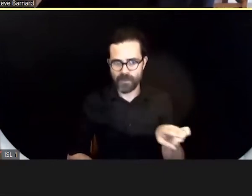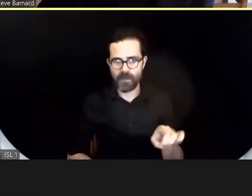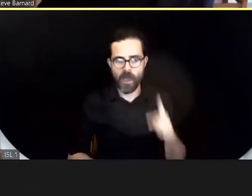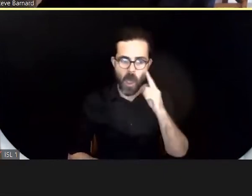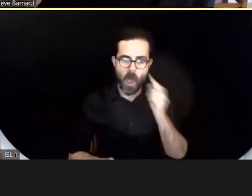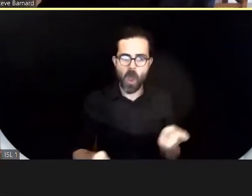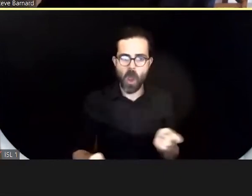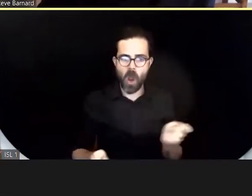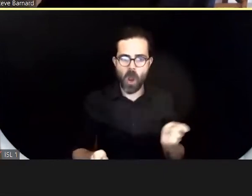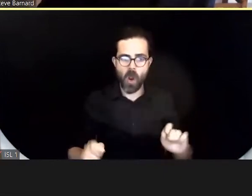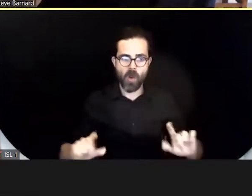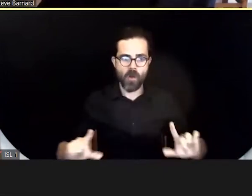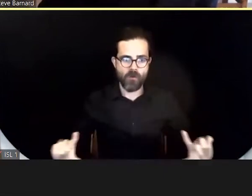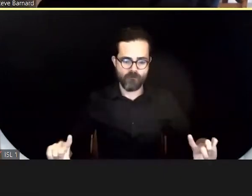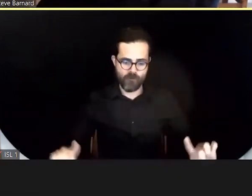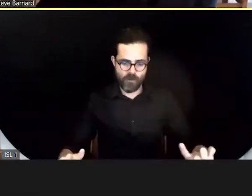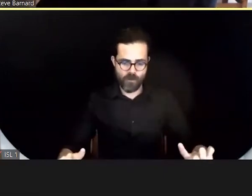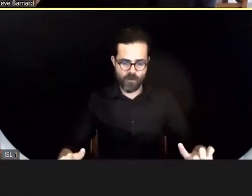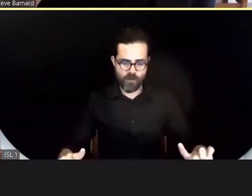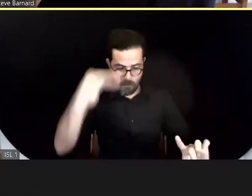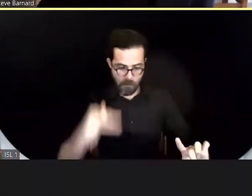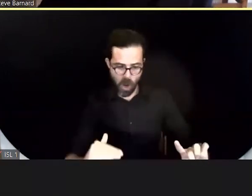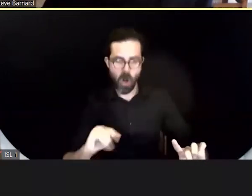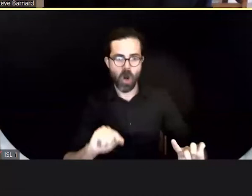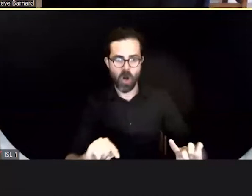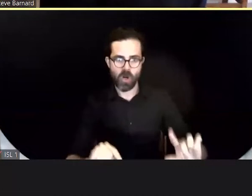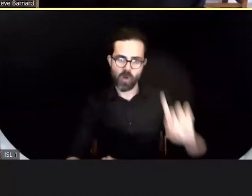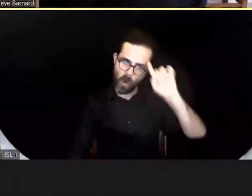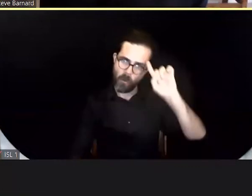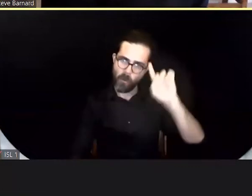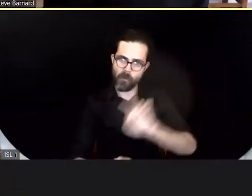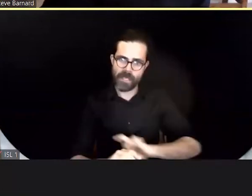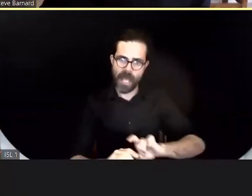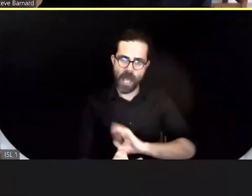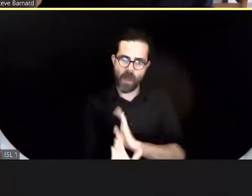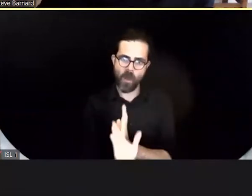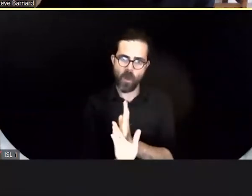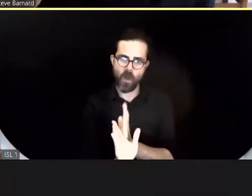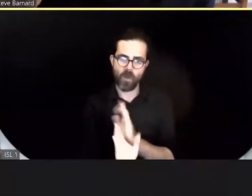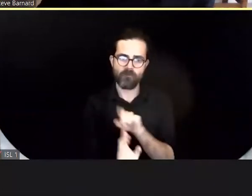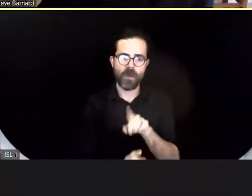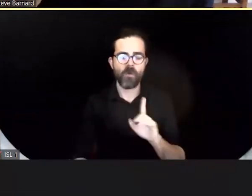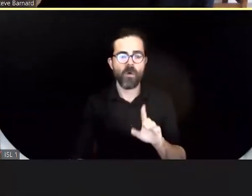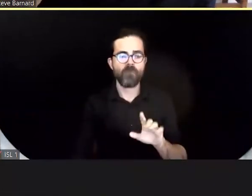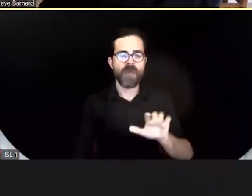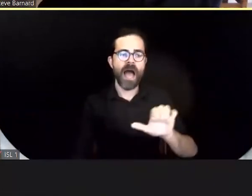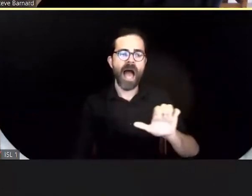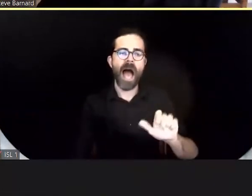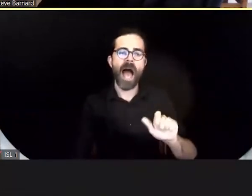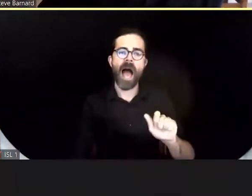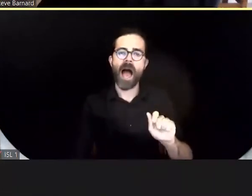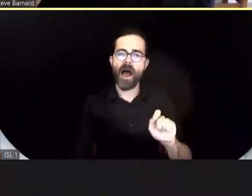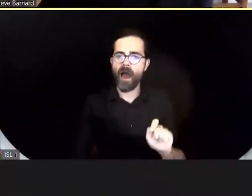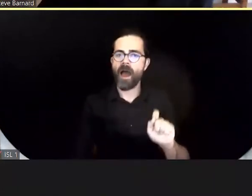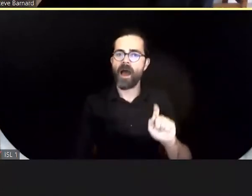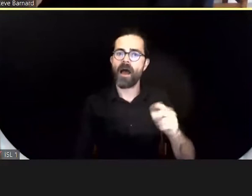triangle. And we also looked at an ethical framework that said, go through some